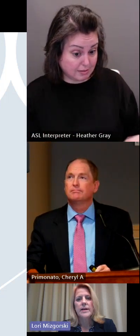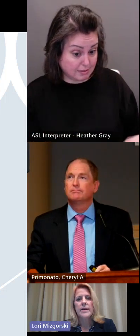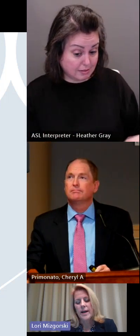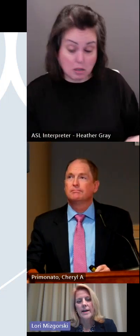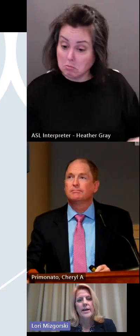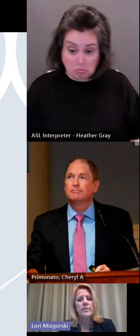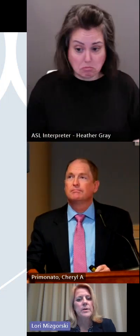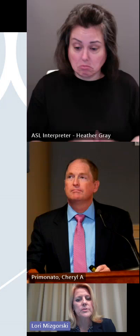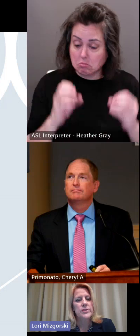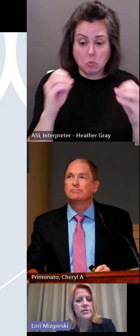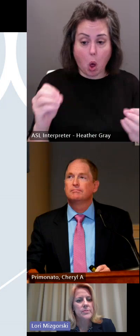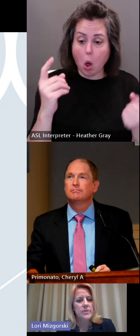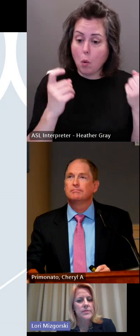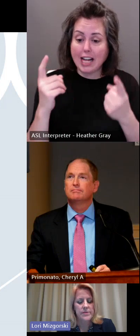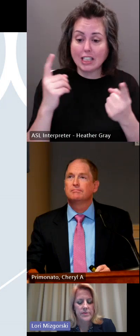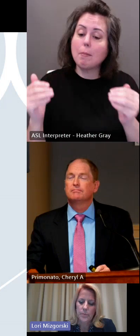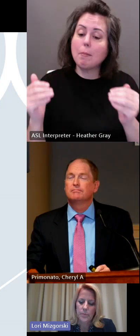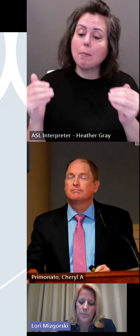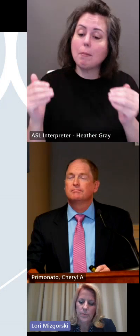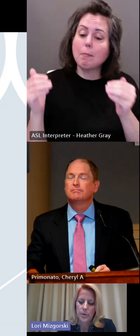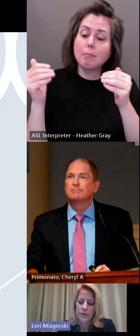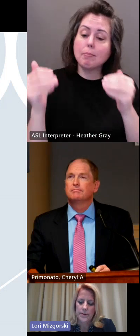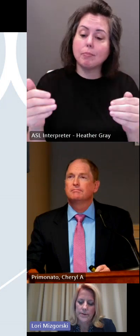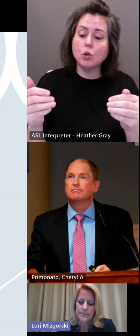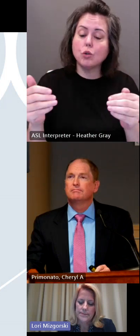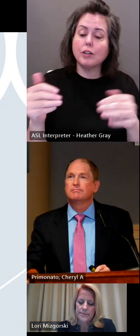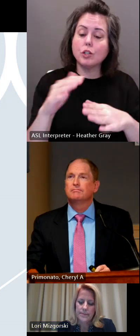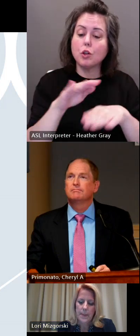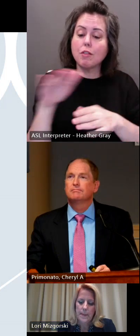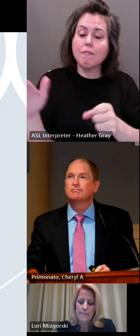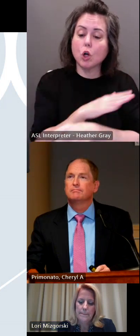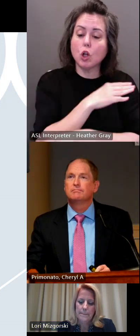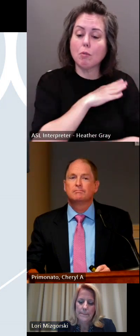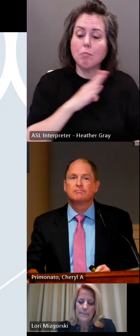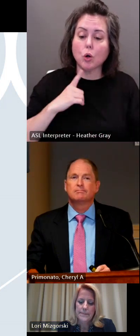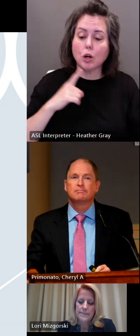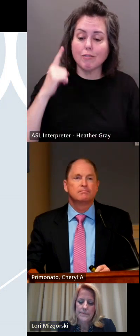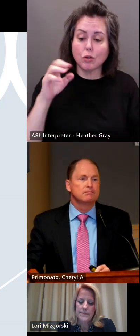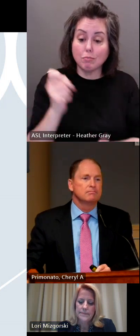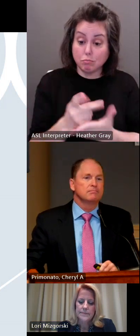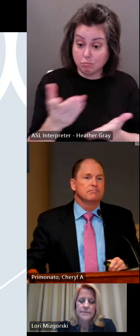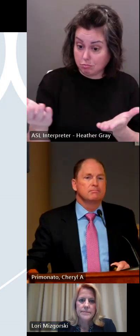Hearing none, may I have a motion to move this to the full board?